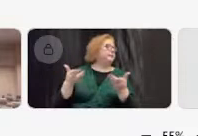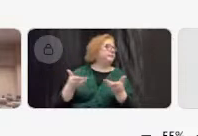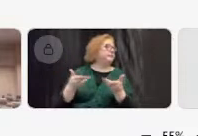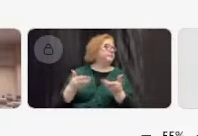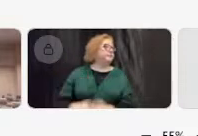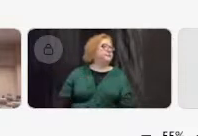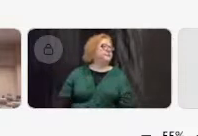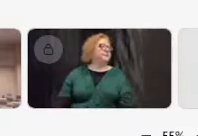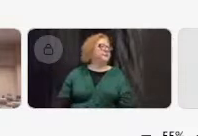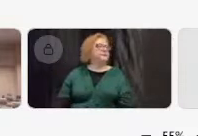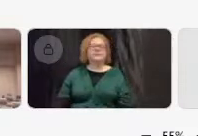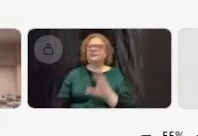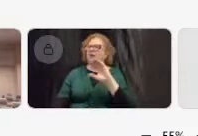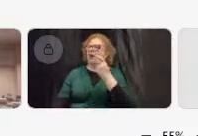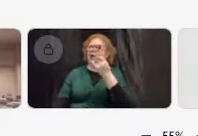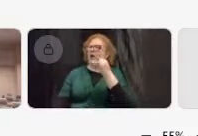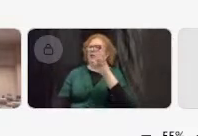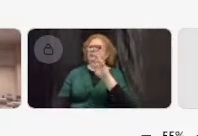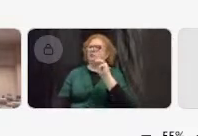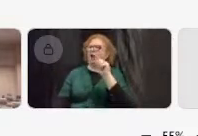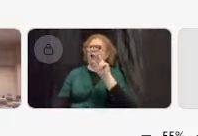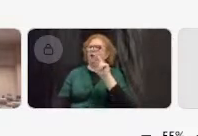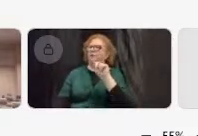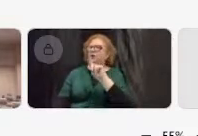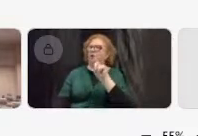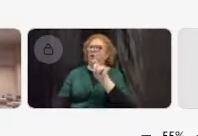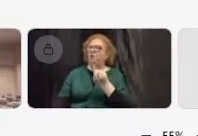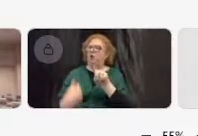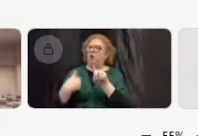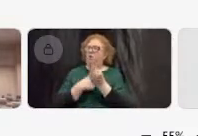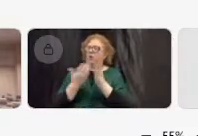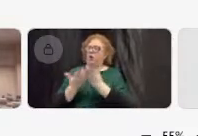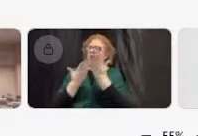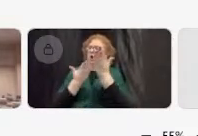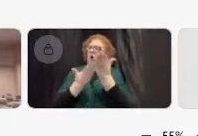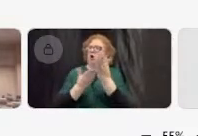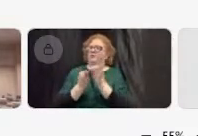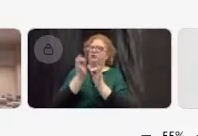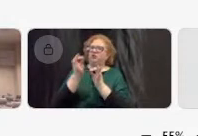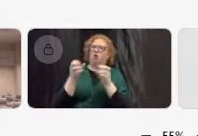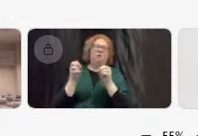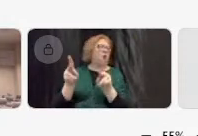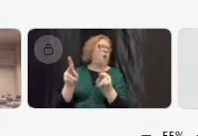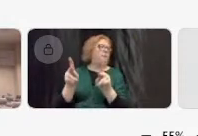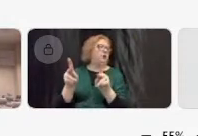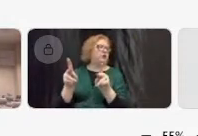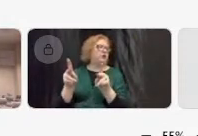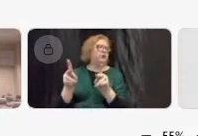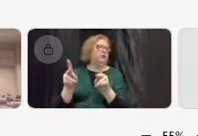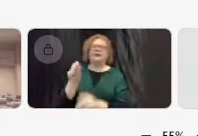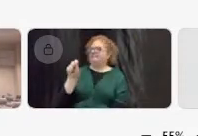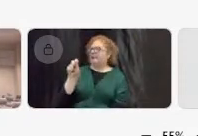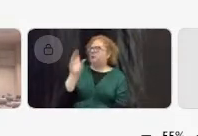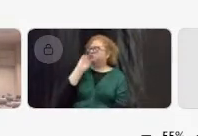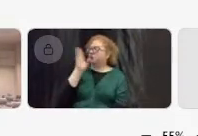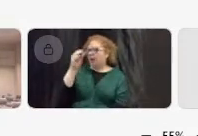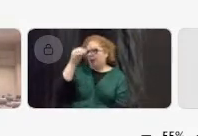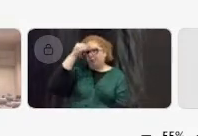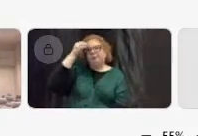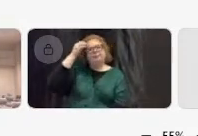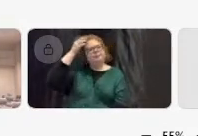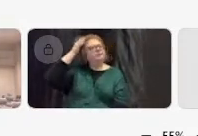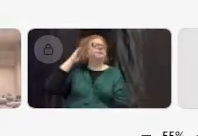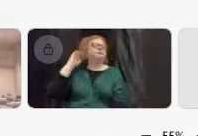Chairman, just a question. Are we going to offer a deferral opportunity Yes. to items? Yes, we are.